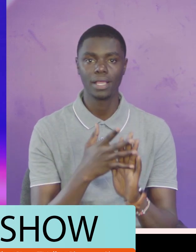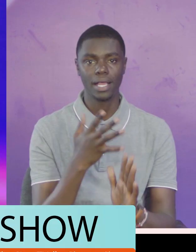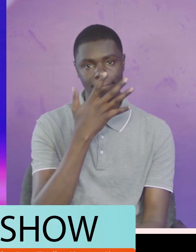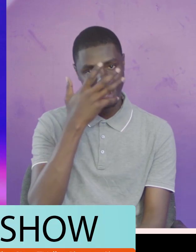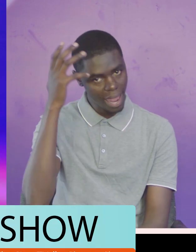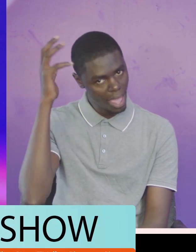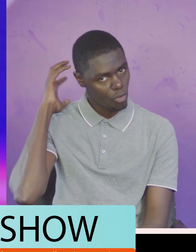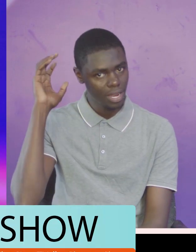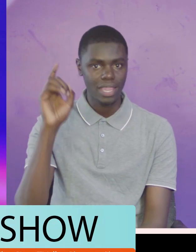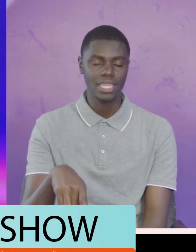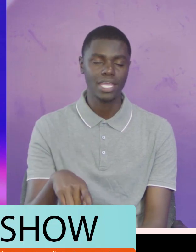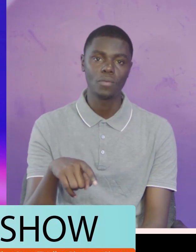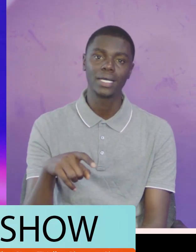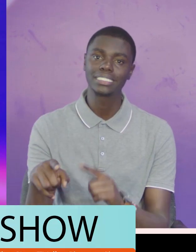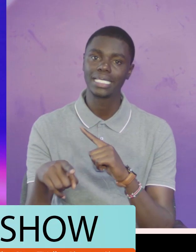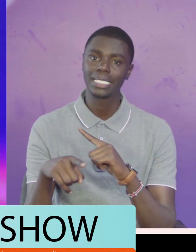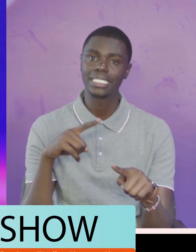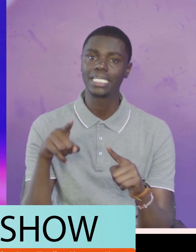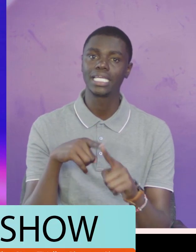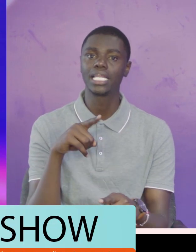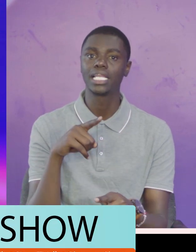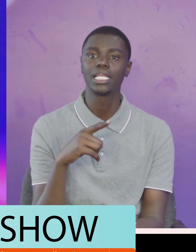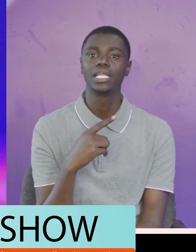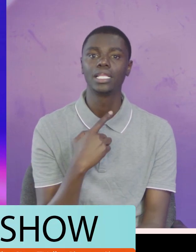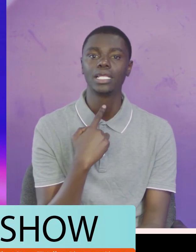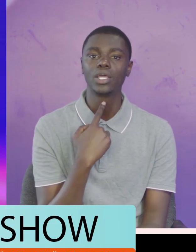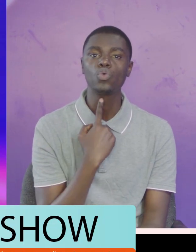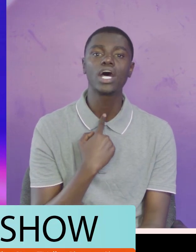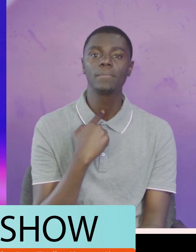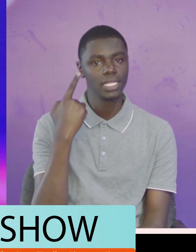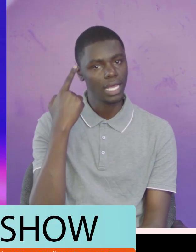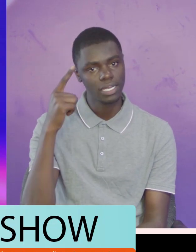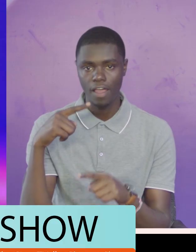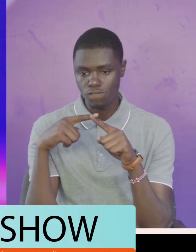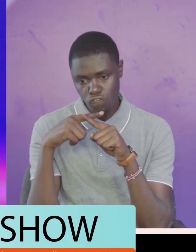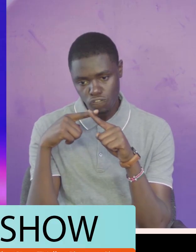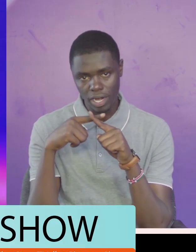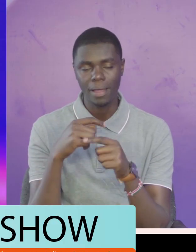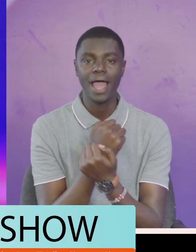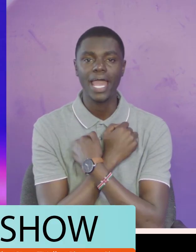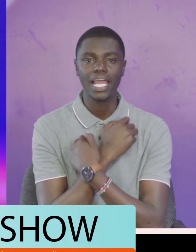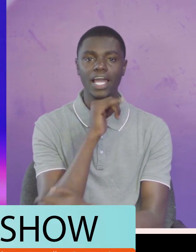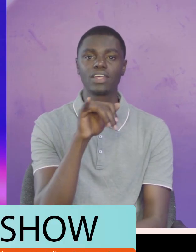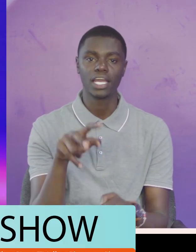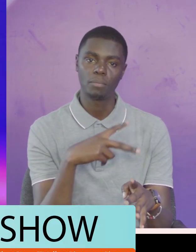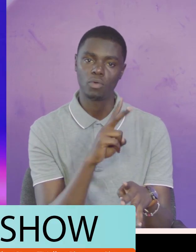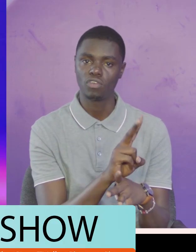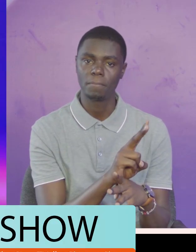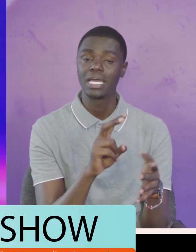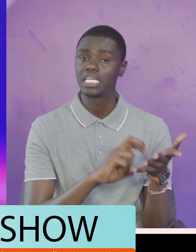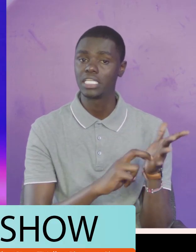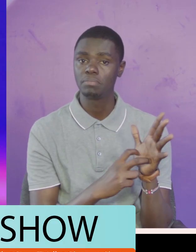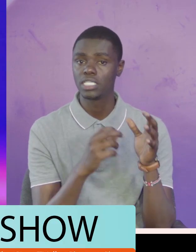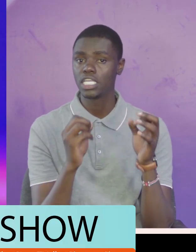a lion, then you must first kill your appetite for rats. I love that proverb, because